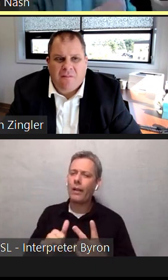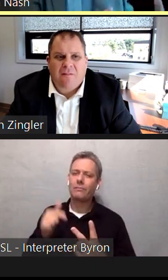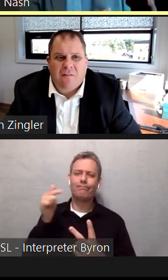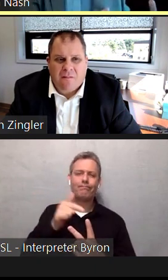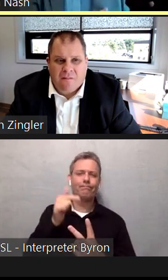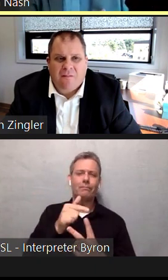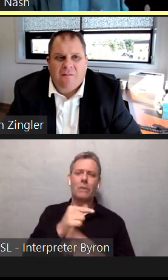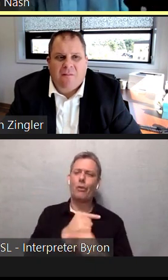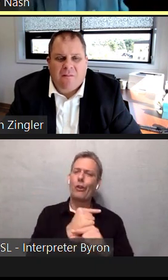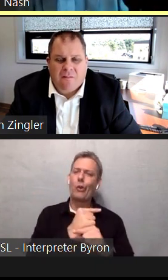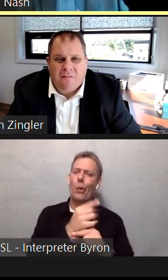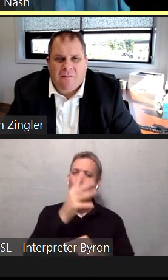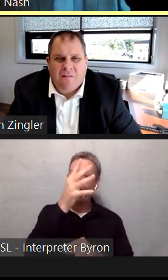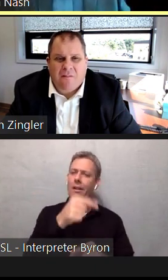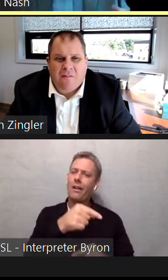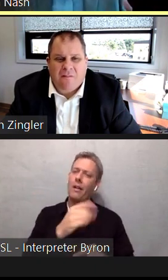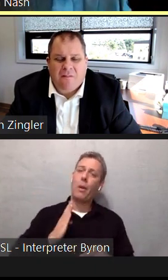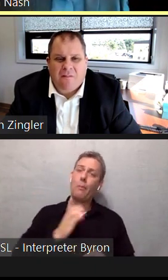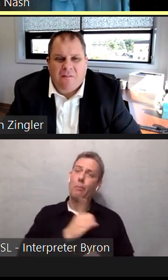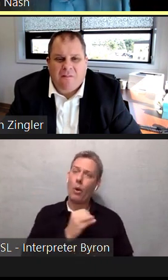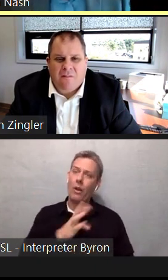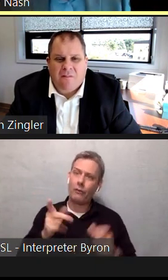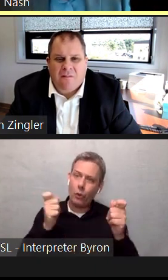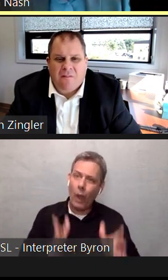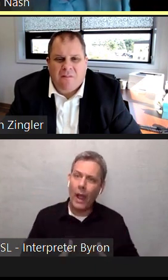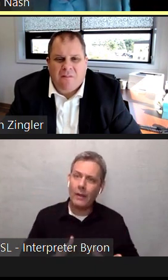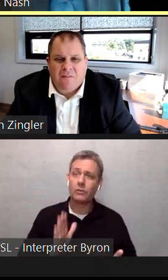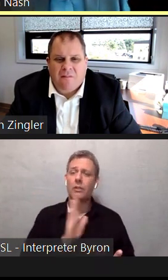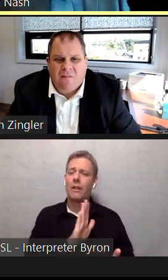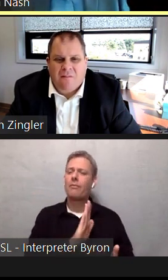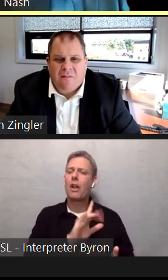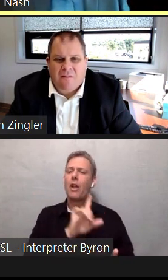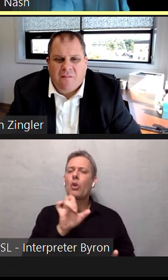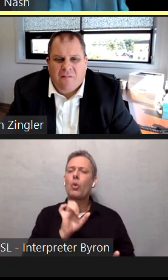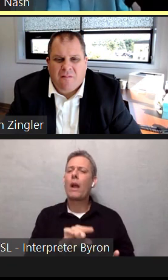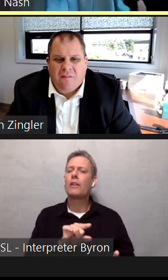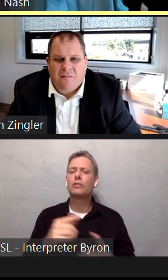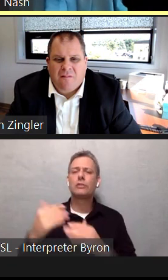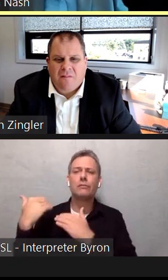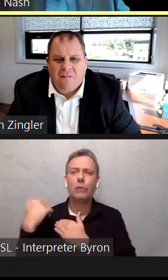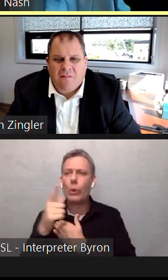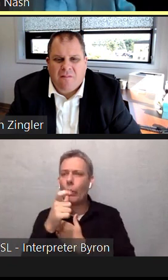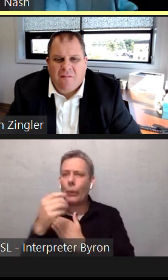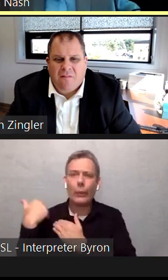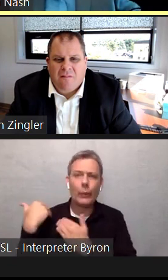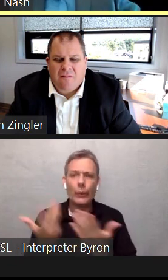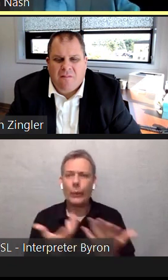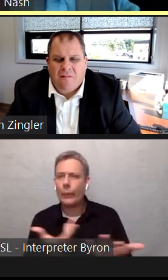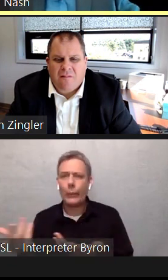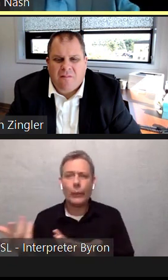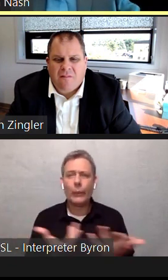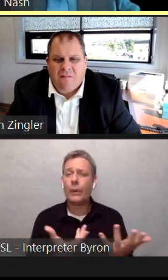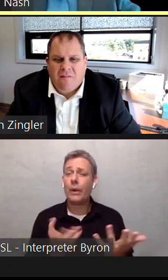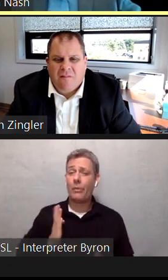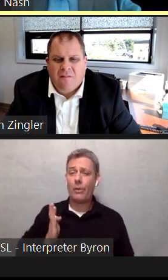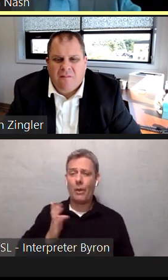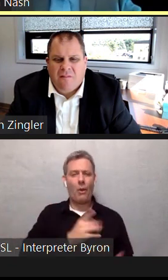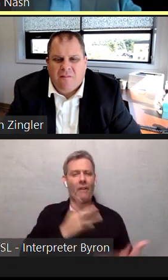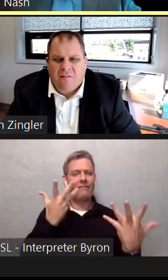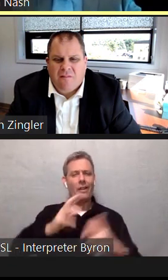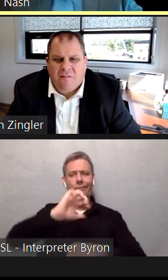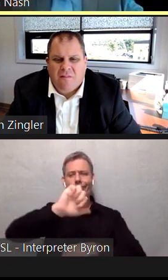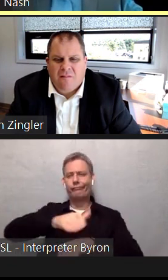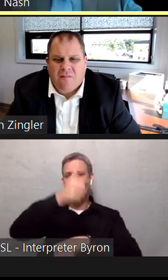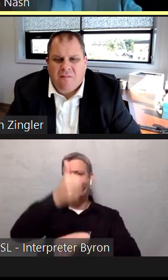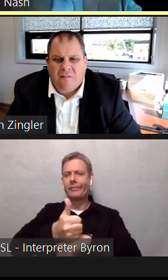guardian, which is the board of directors, and there are questions of liability that we were looking at. Our board has established a